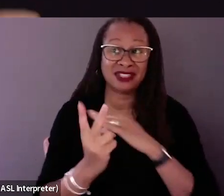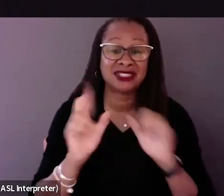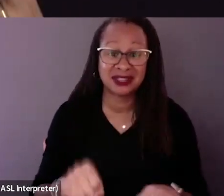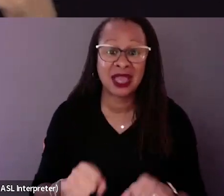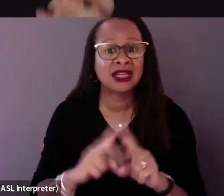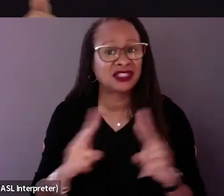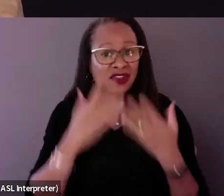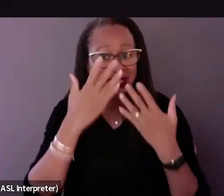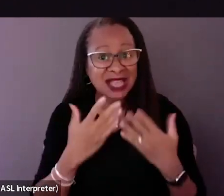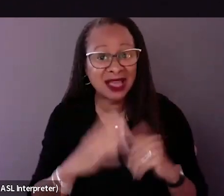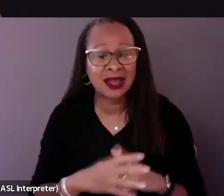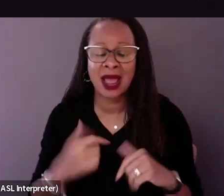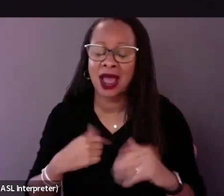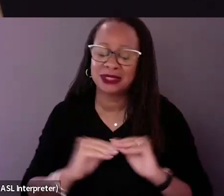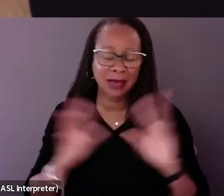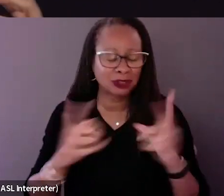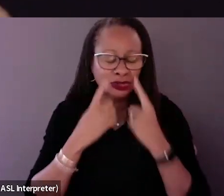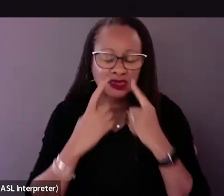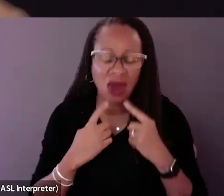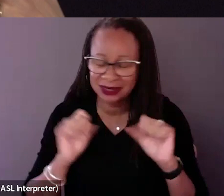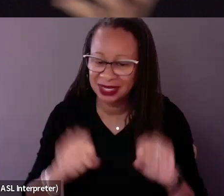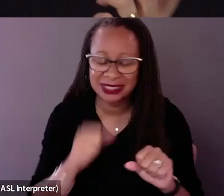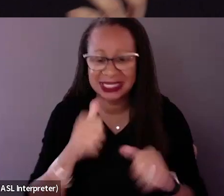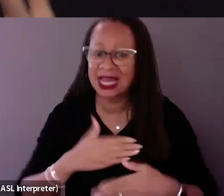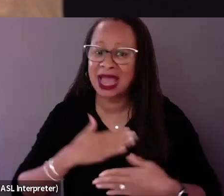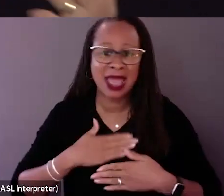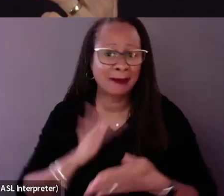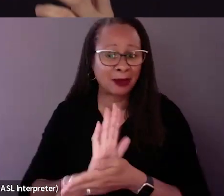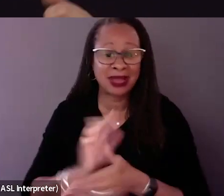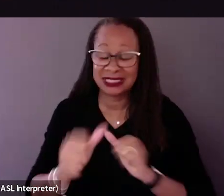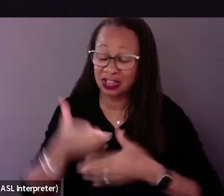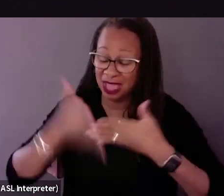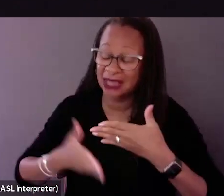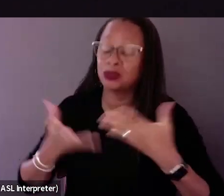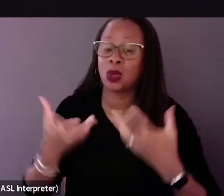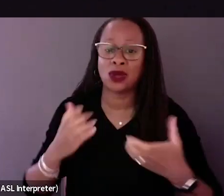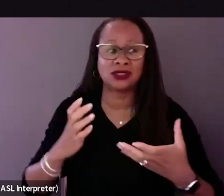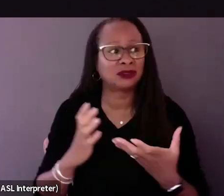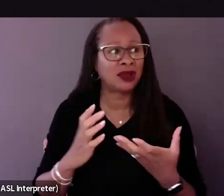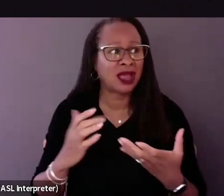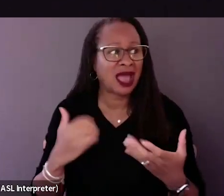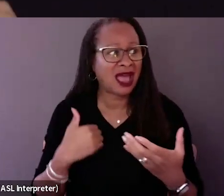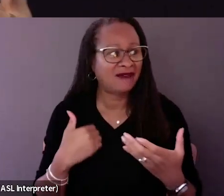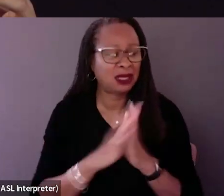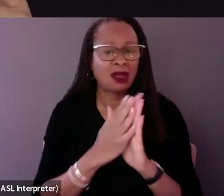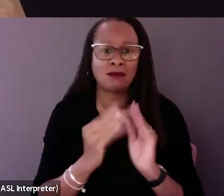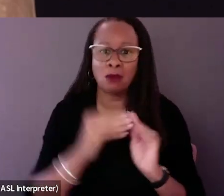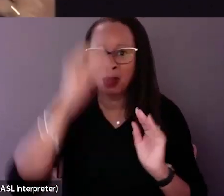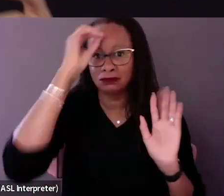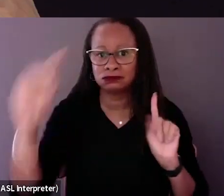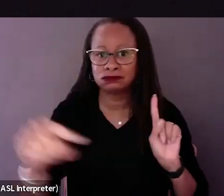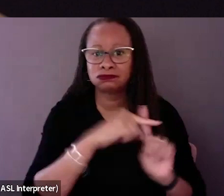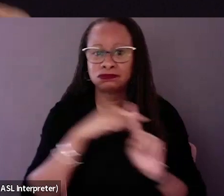very sad, I was definitely crying. It's not a happy movie. I think still at the end we wanted it to be uplifting because there are